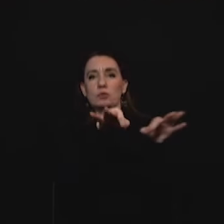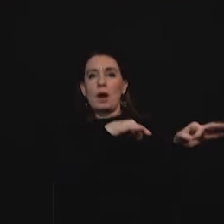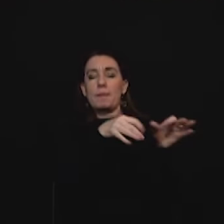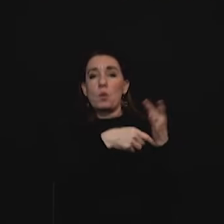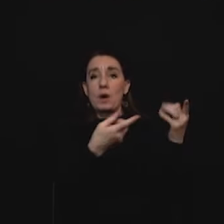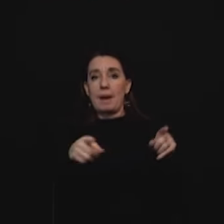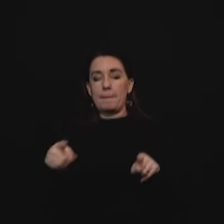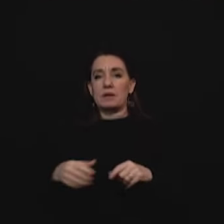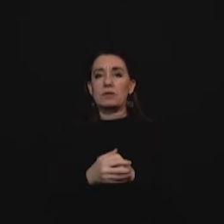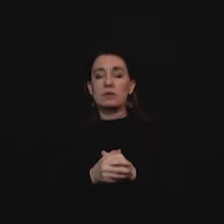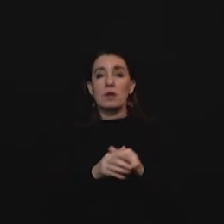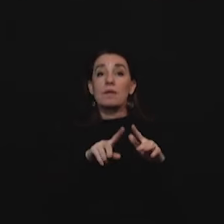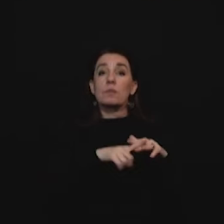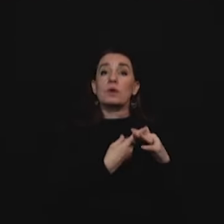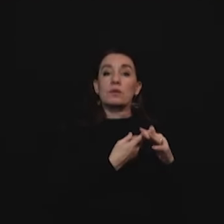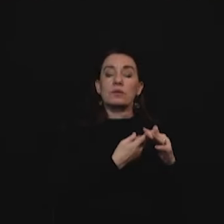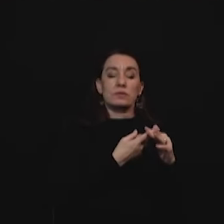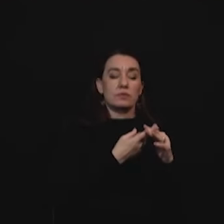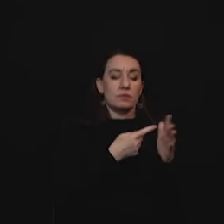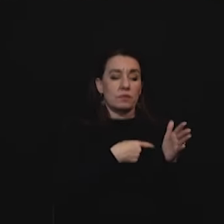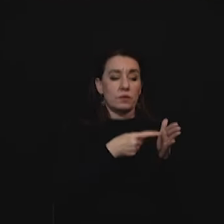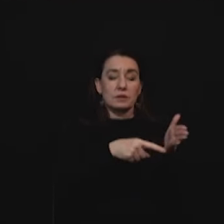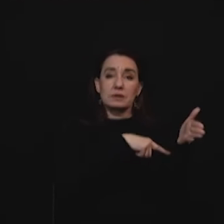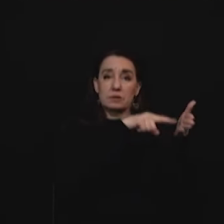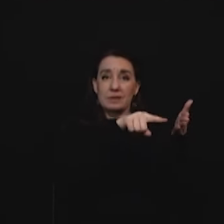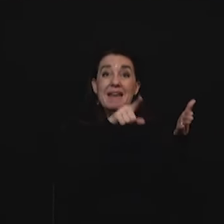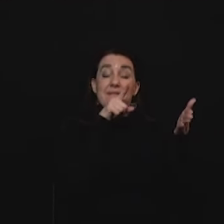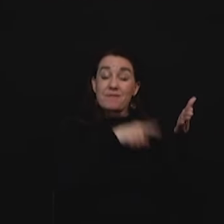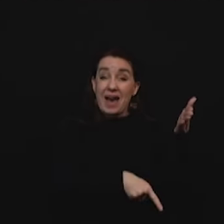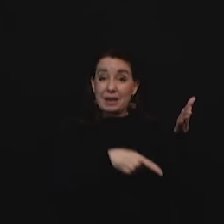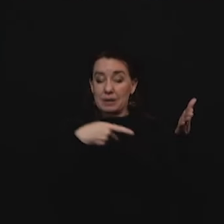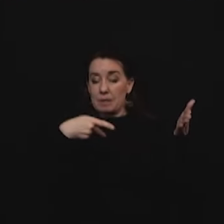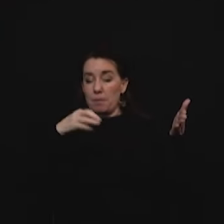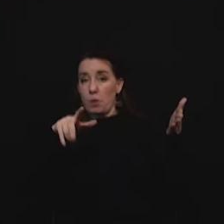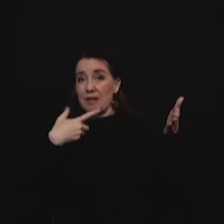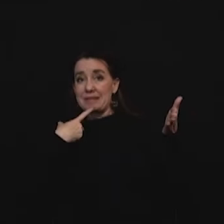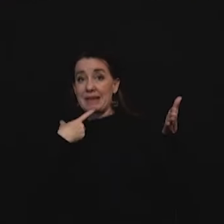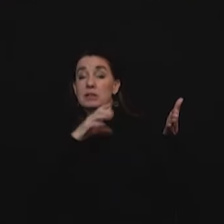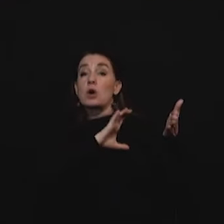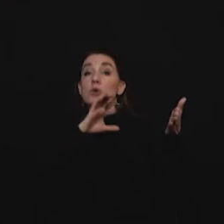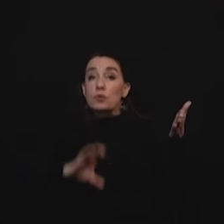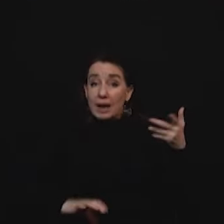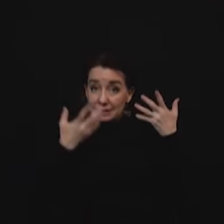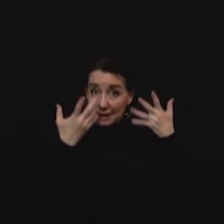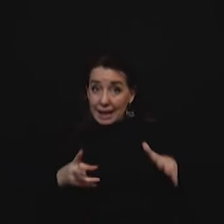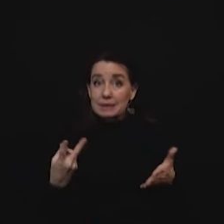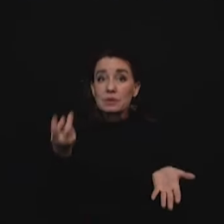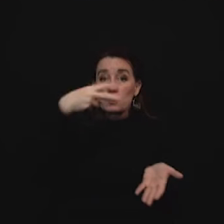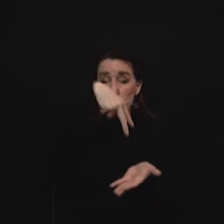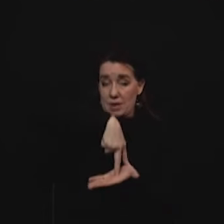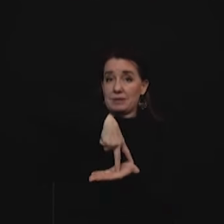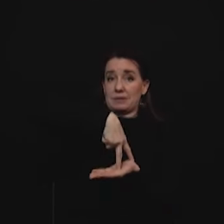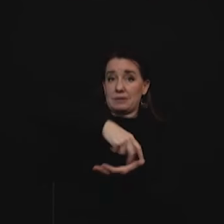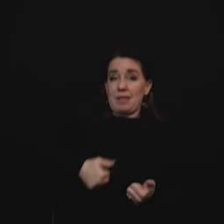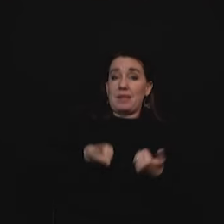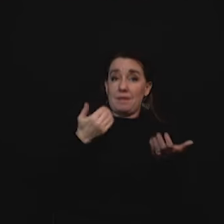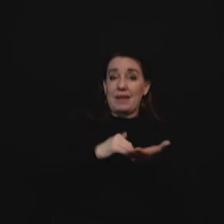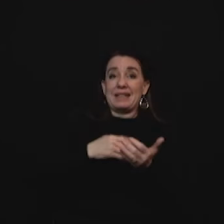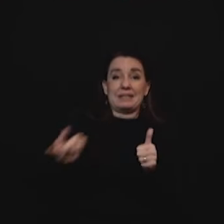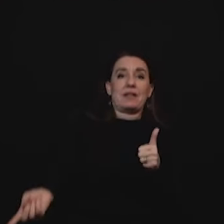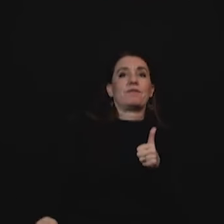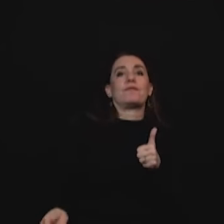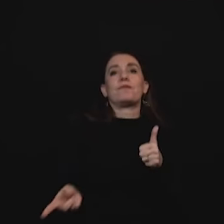that, beginning with verse 20. But in fact, Paul says, Christ has been raised from the dead. He is the